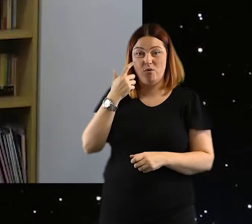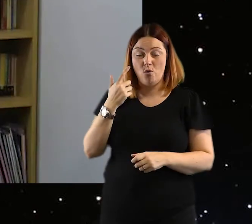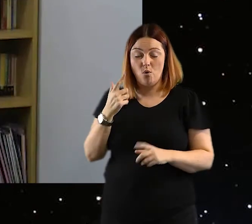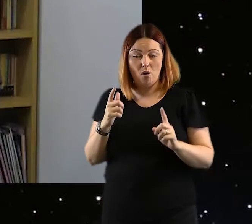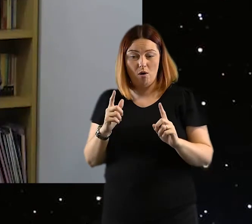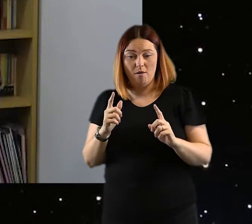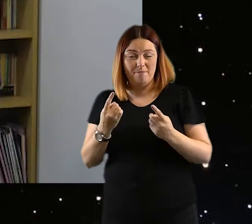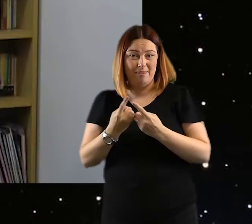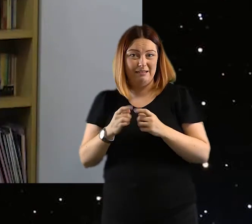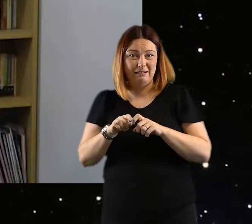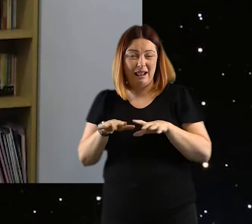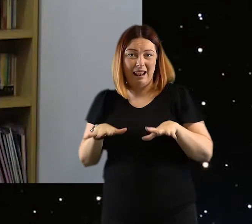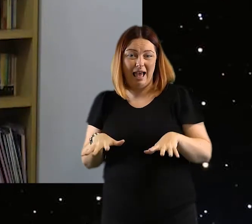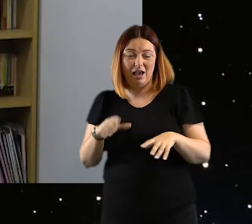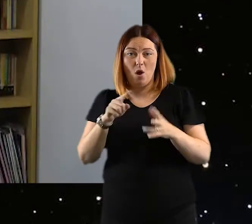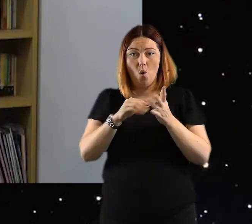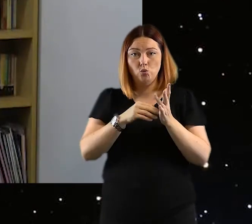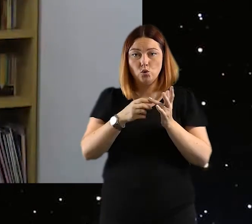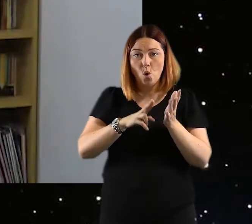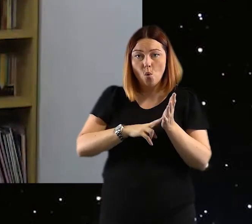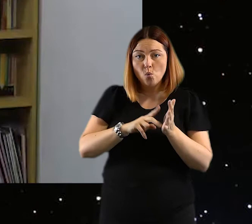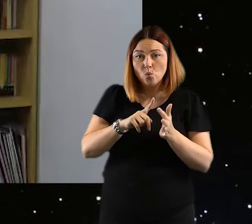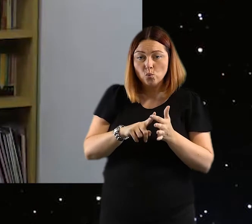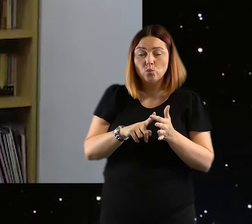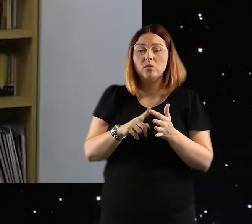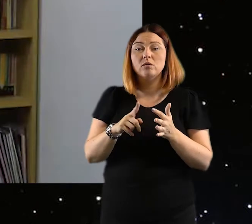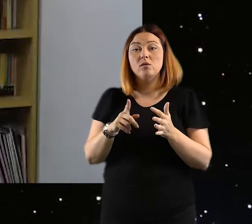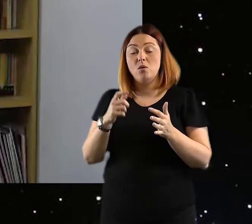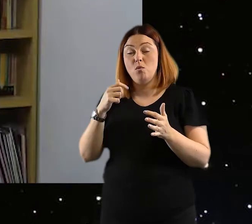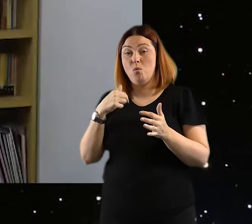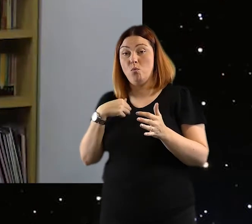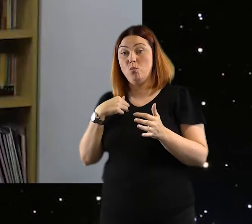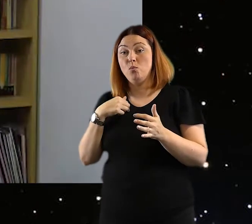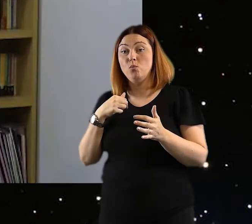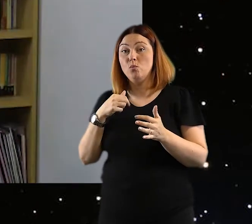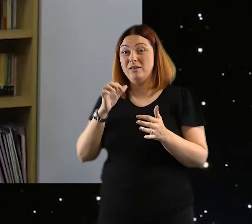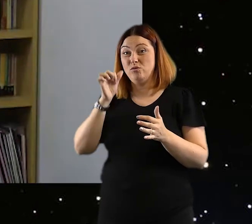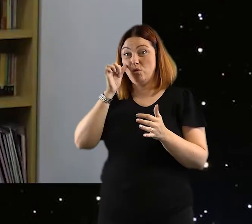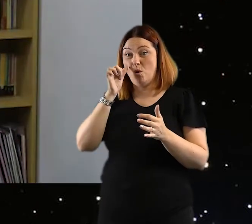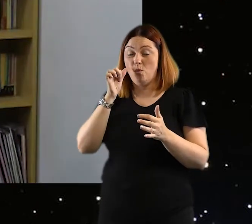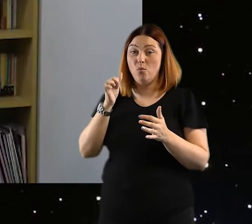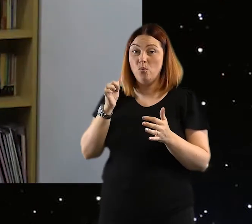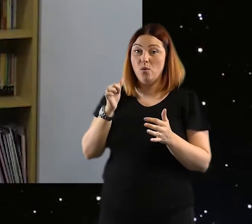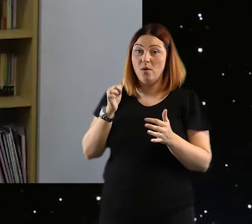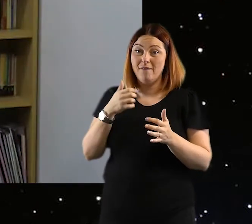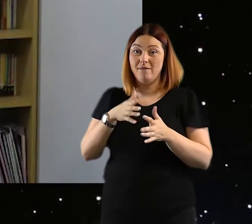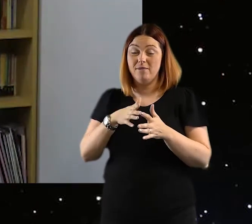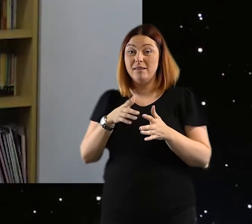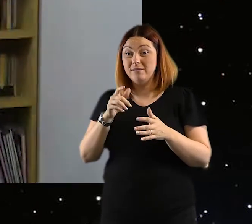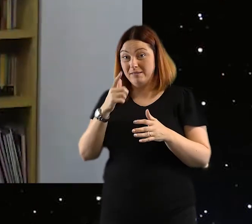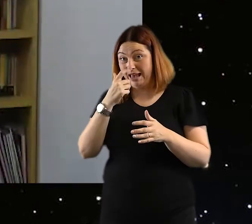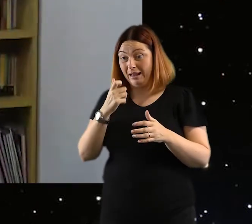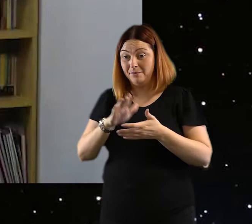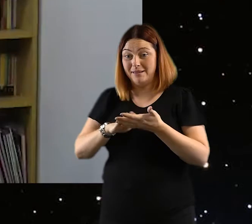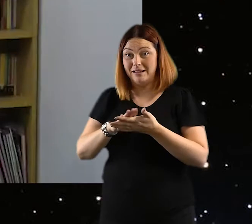to start looking for the sort of the things like, for example, ozone, that we would